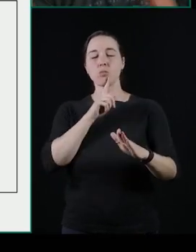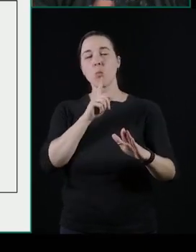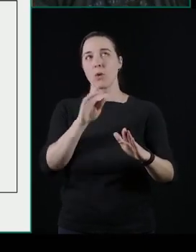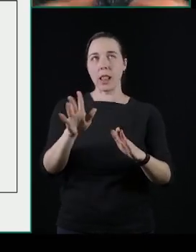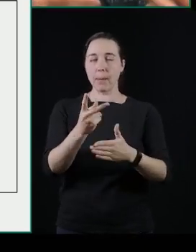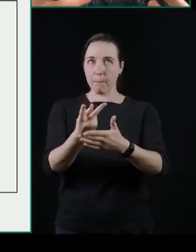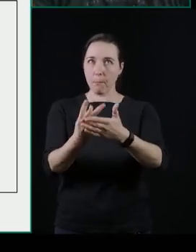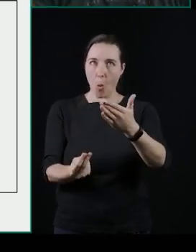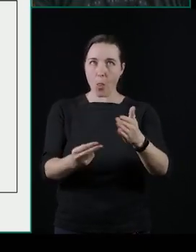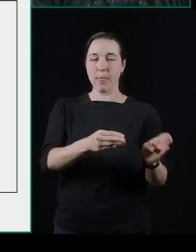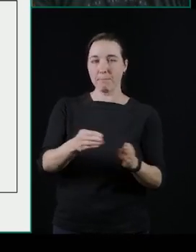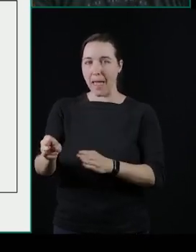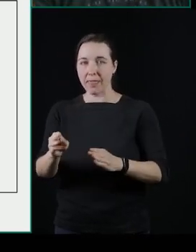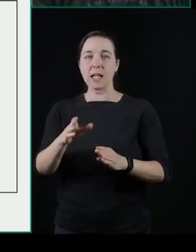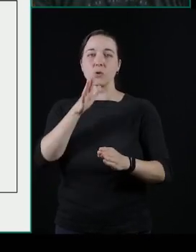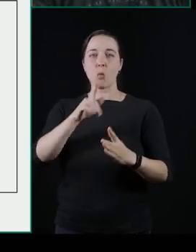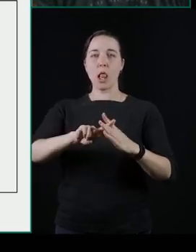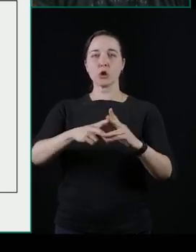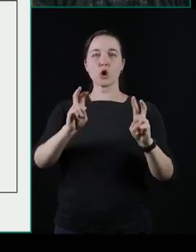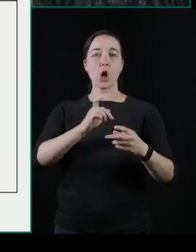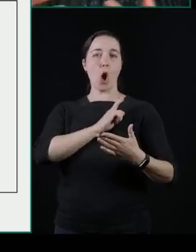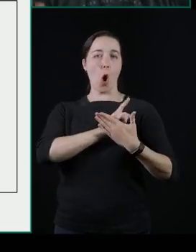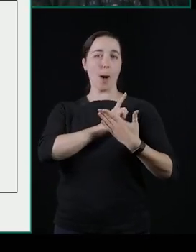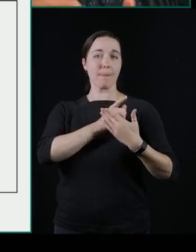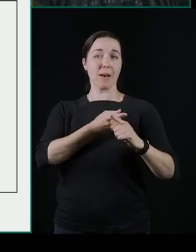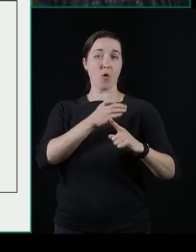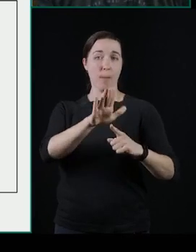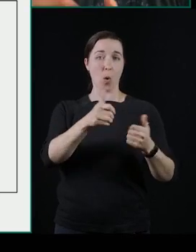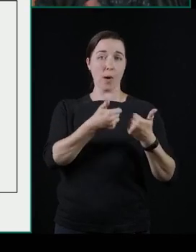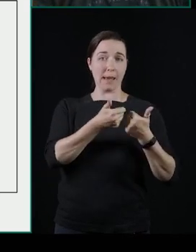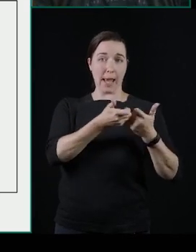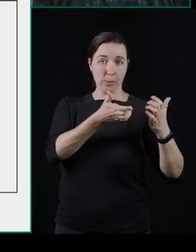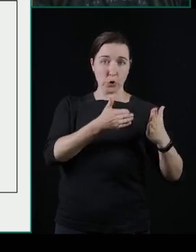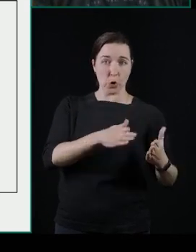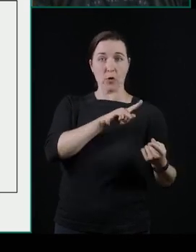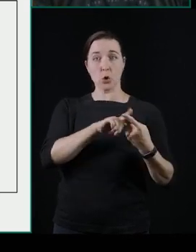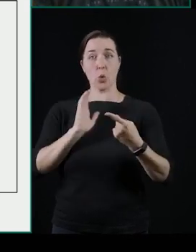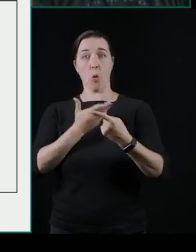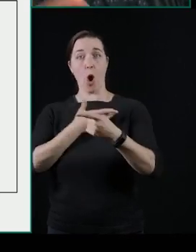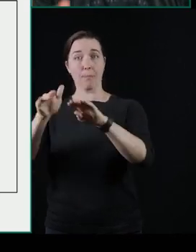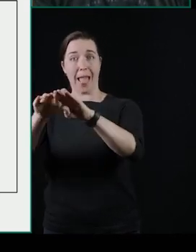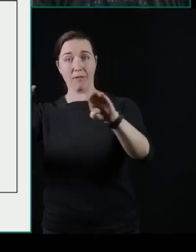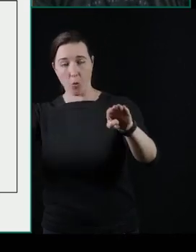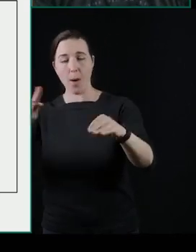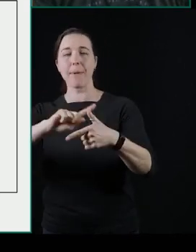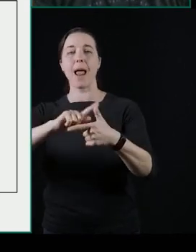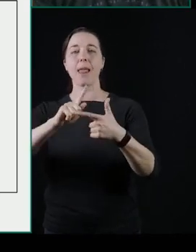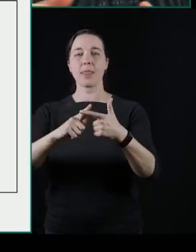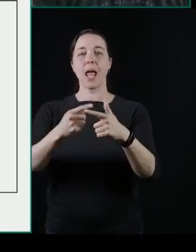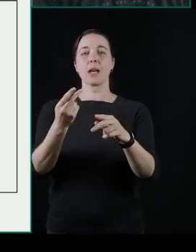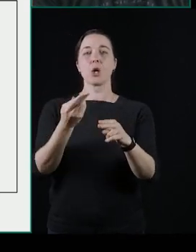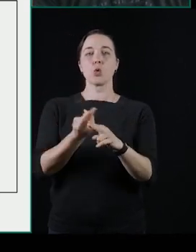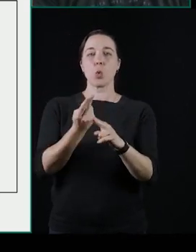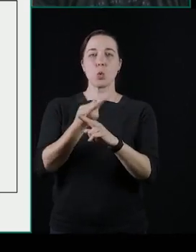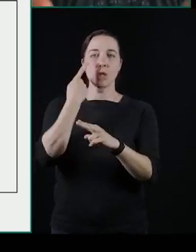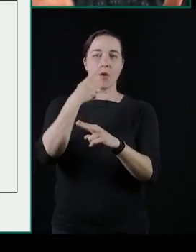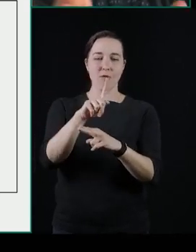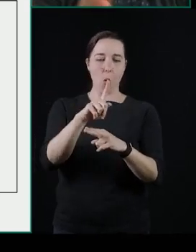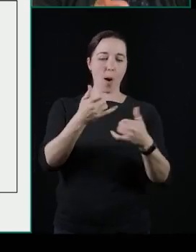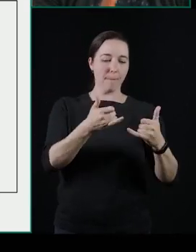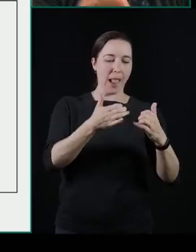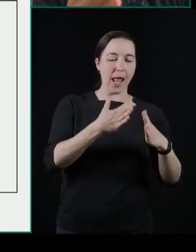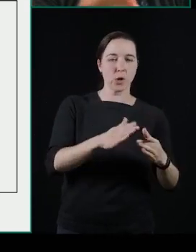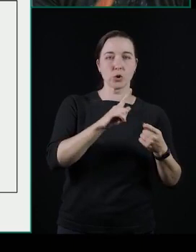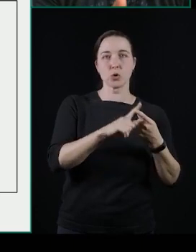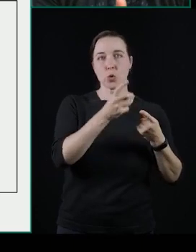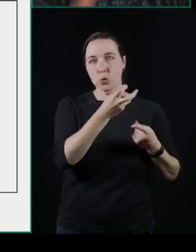both methods actually will start hard beating from your game server to our platform, and the ready for players is used to transition your